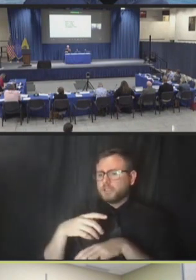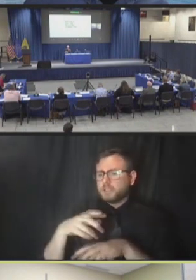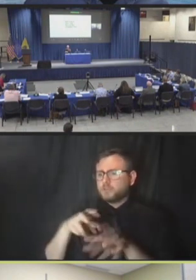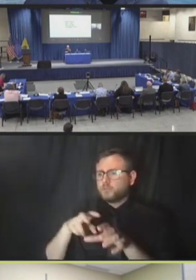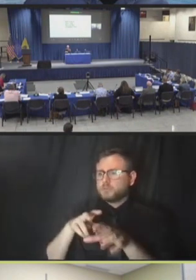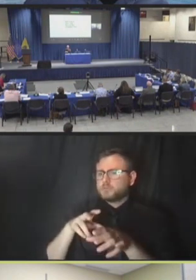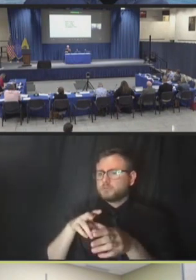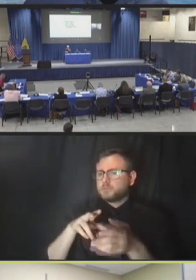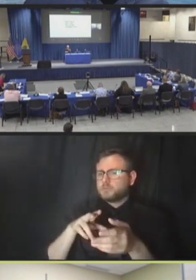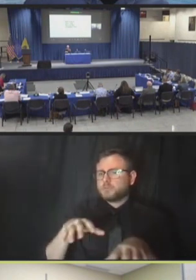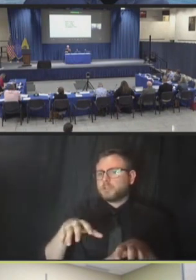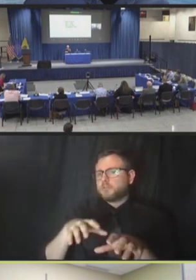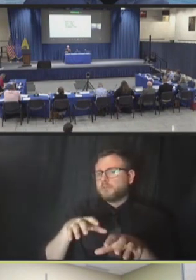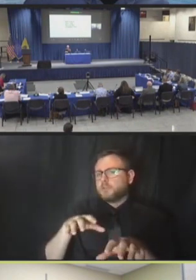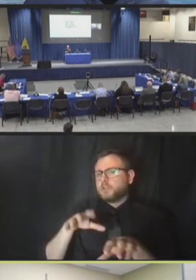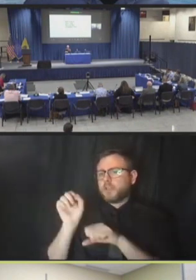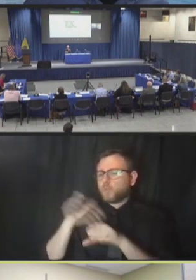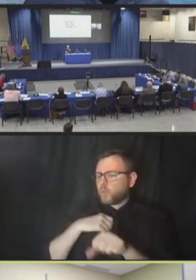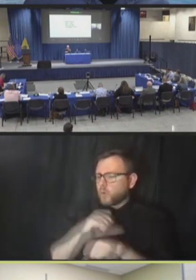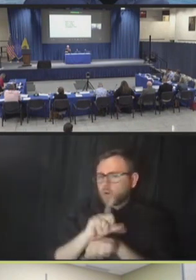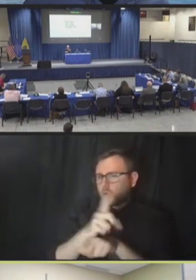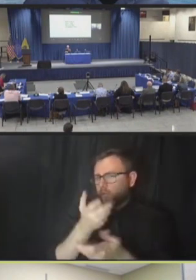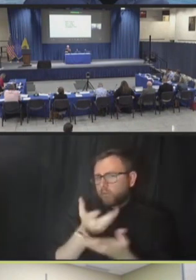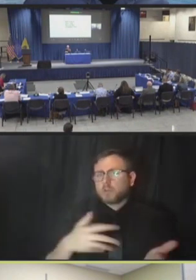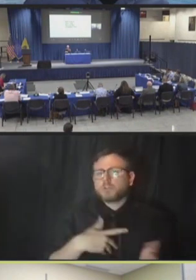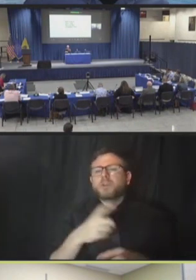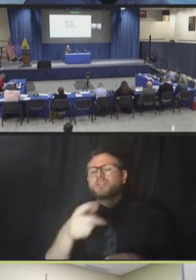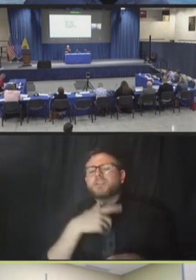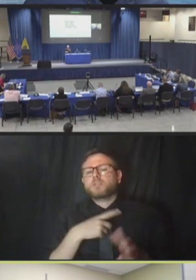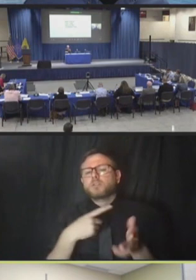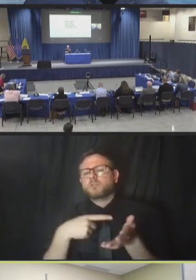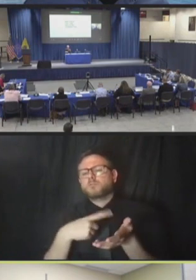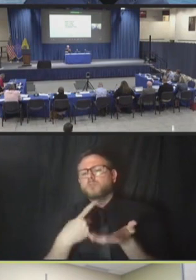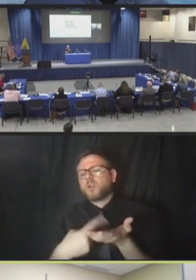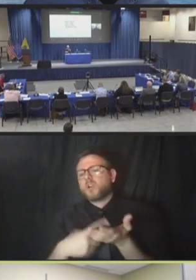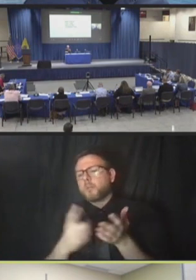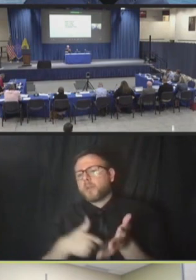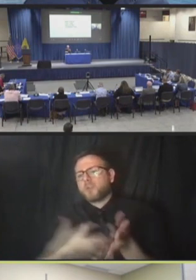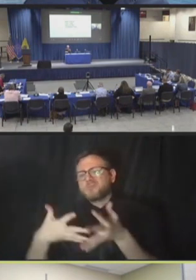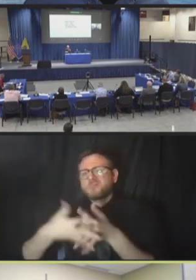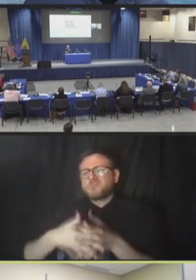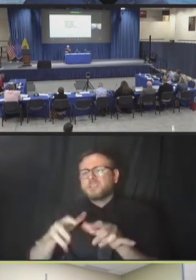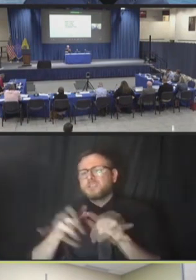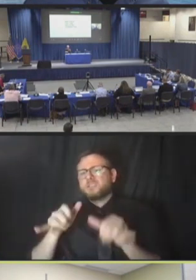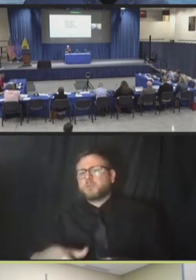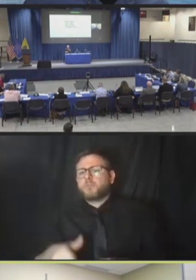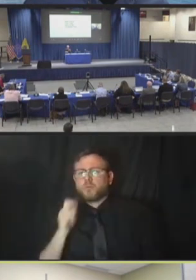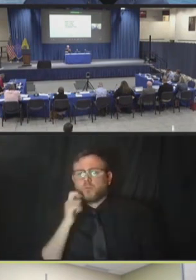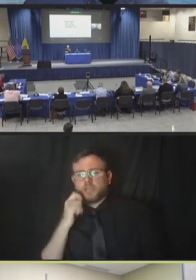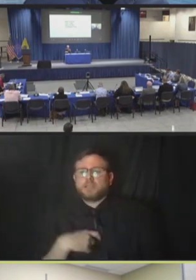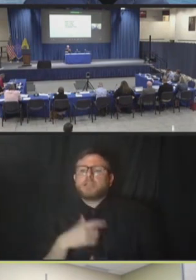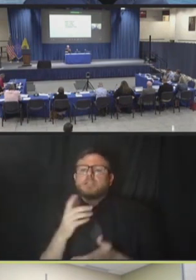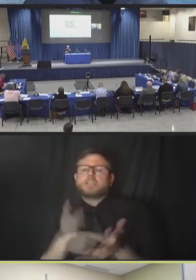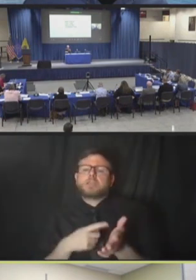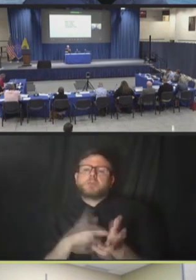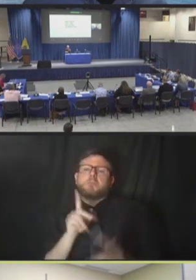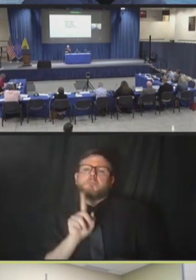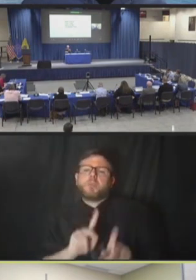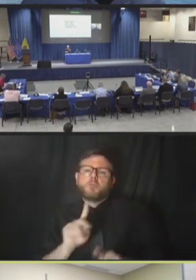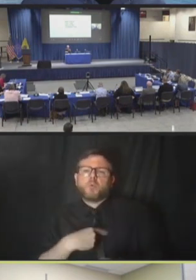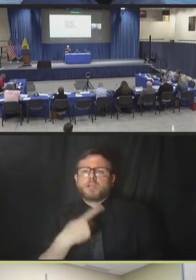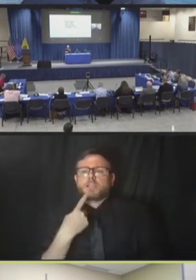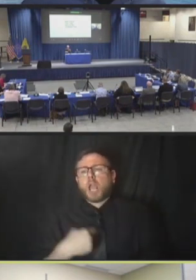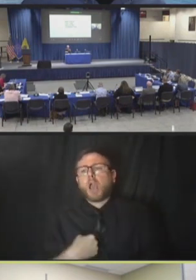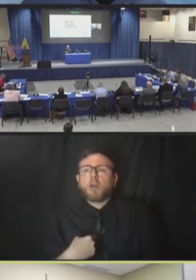like the argument when people talk about systemic racism and say, well, I'm colorblind, I don't see race. And that's a nonsense or a very ignorant thing to say,